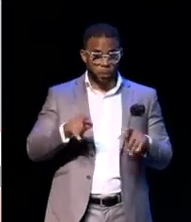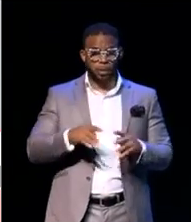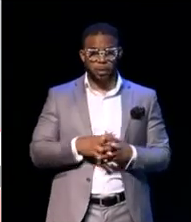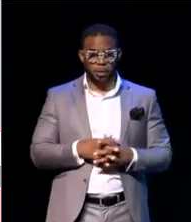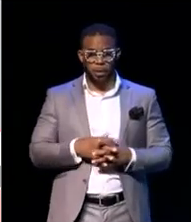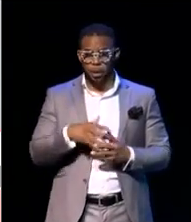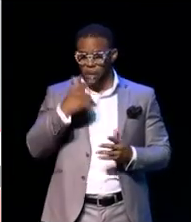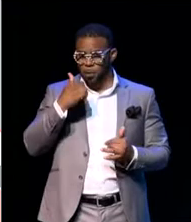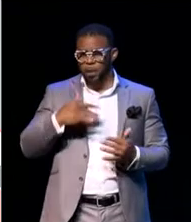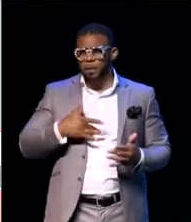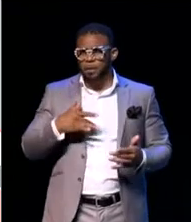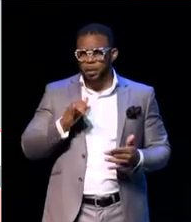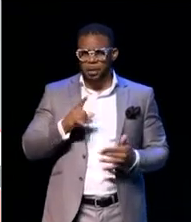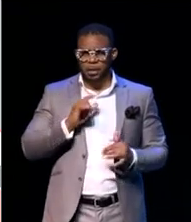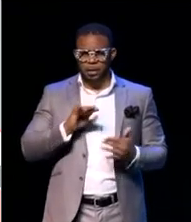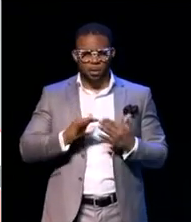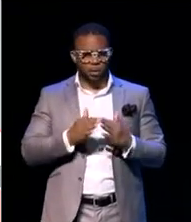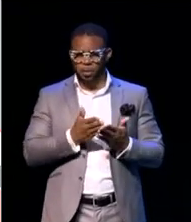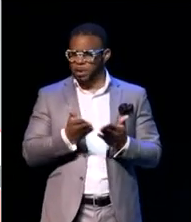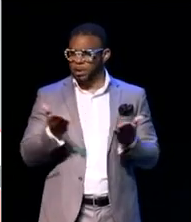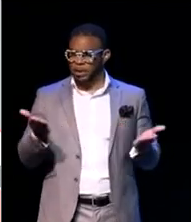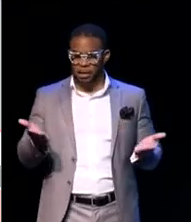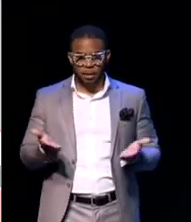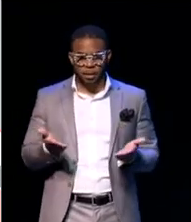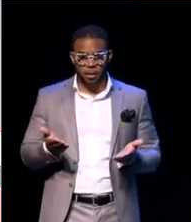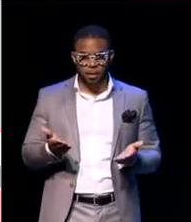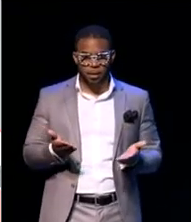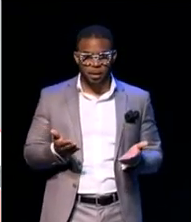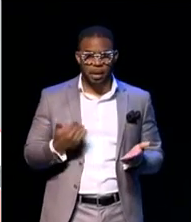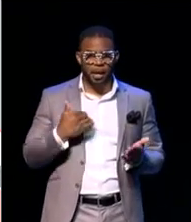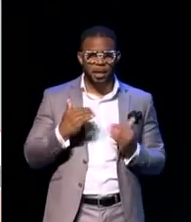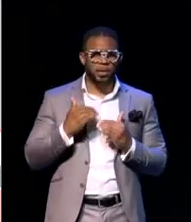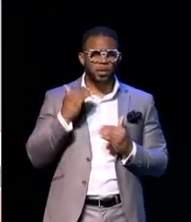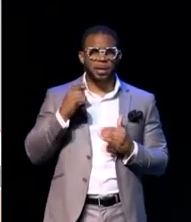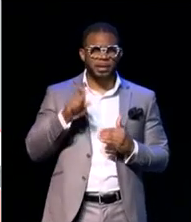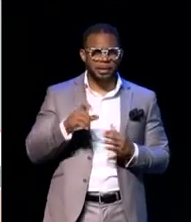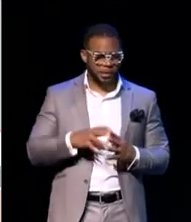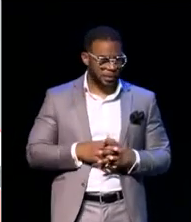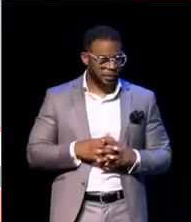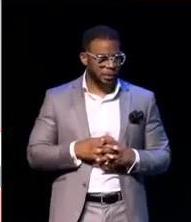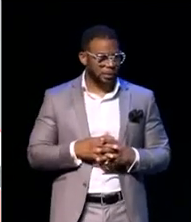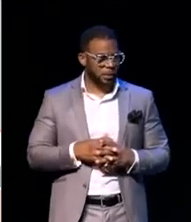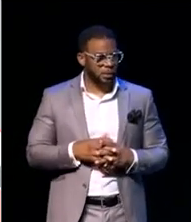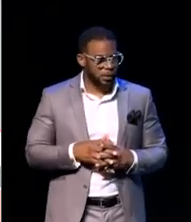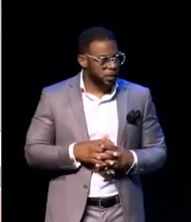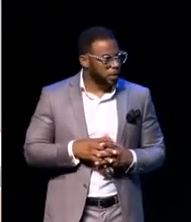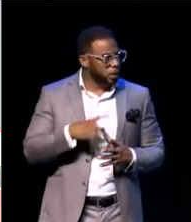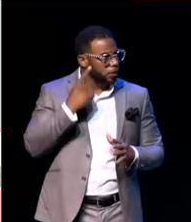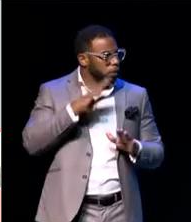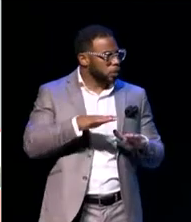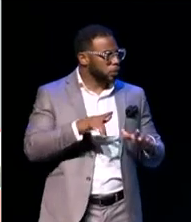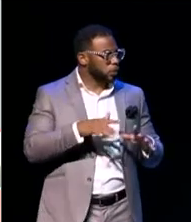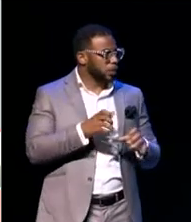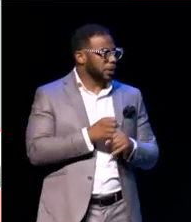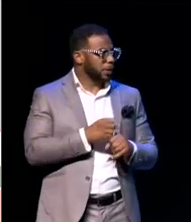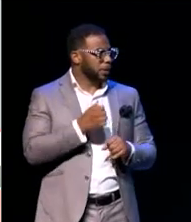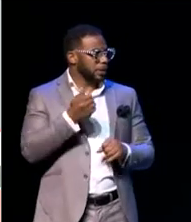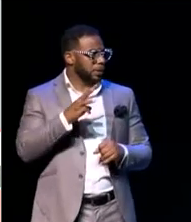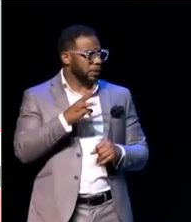it, because we felt that this community here had the greatest needs for the children to get